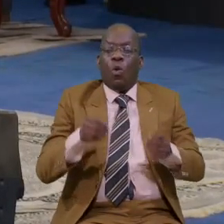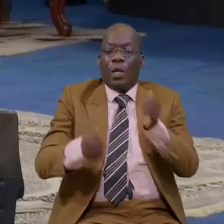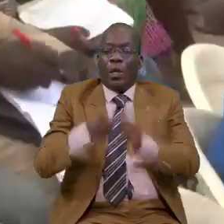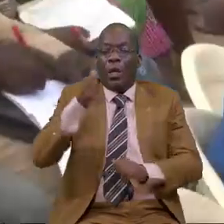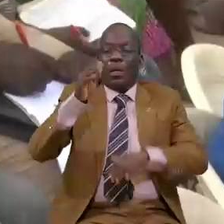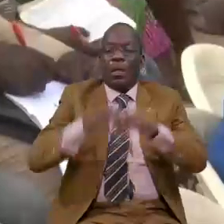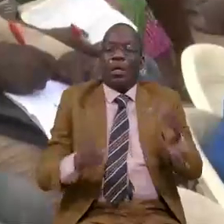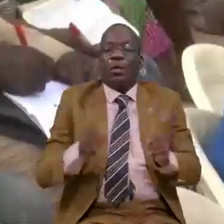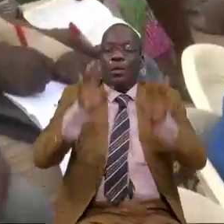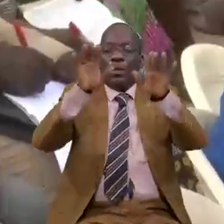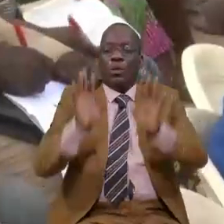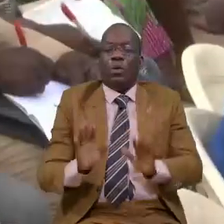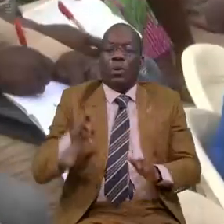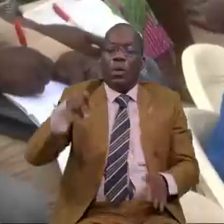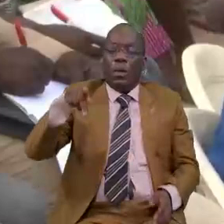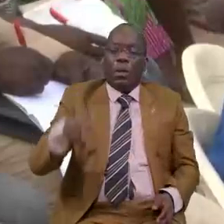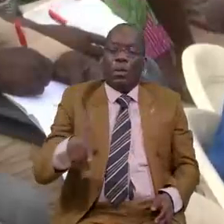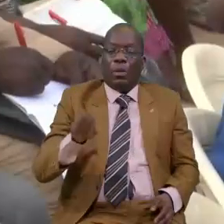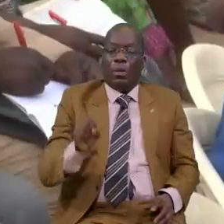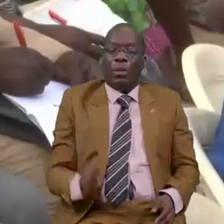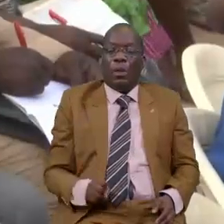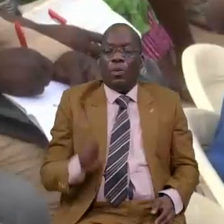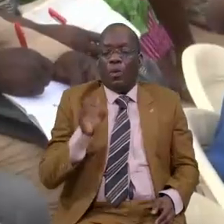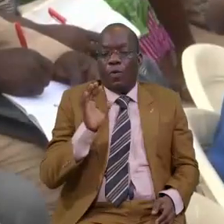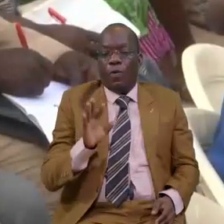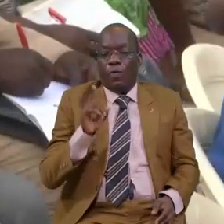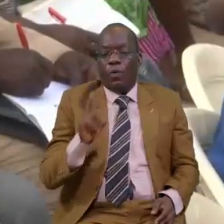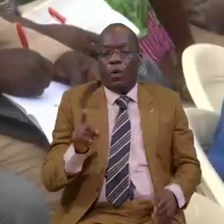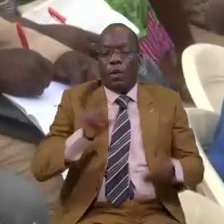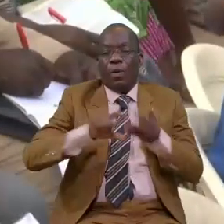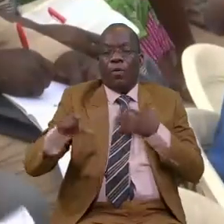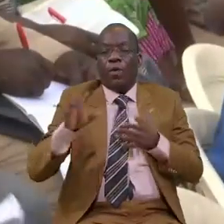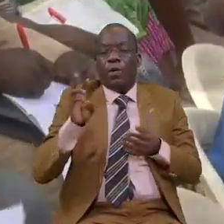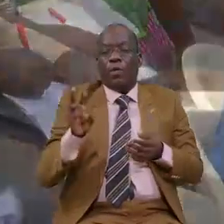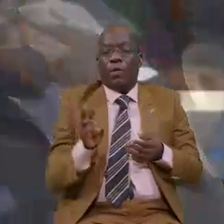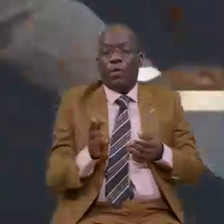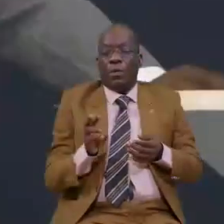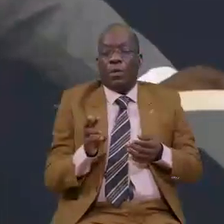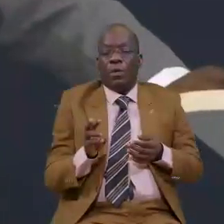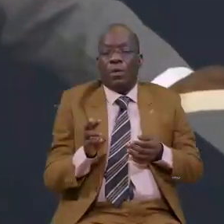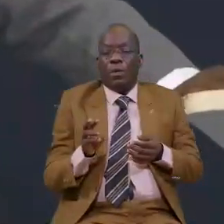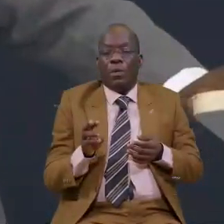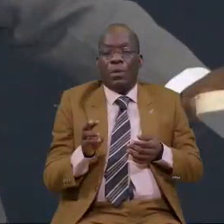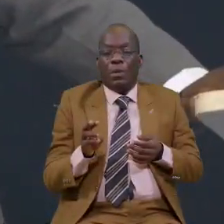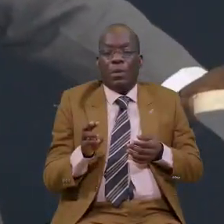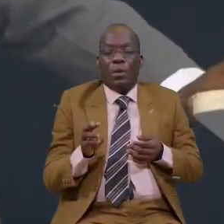51. And I'm reading here from verse 6 and verse 7. Look at